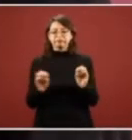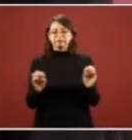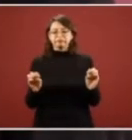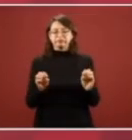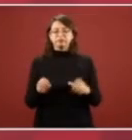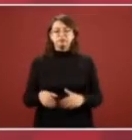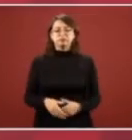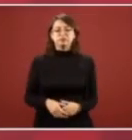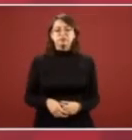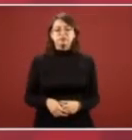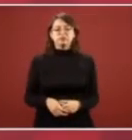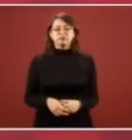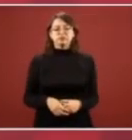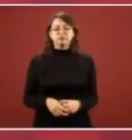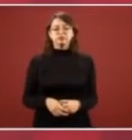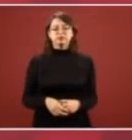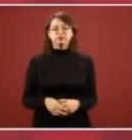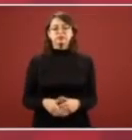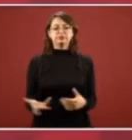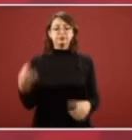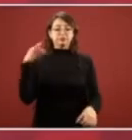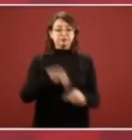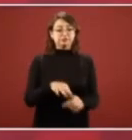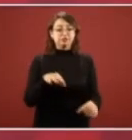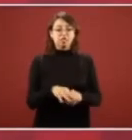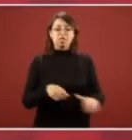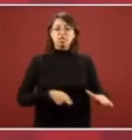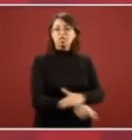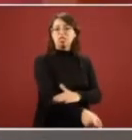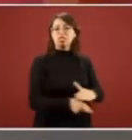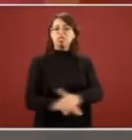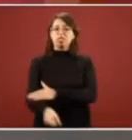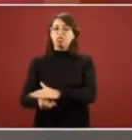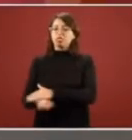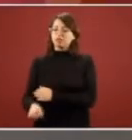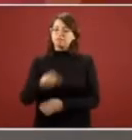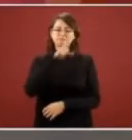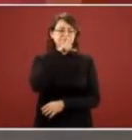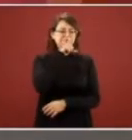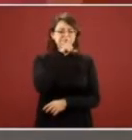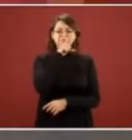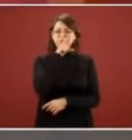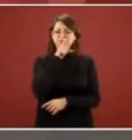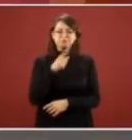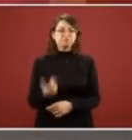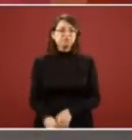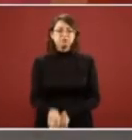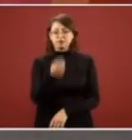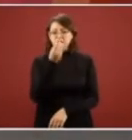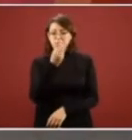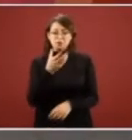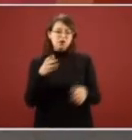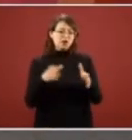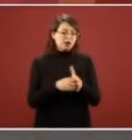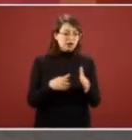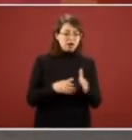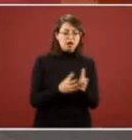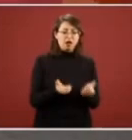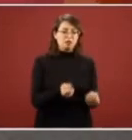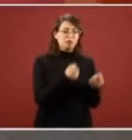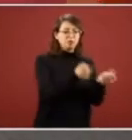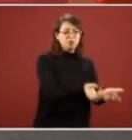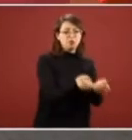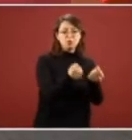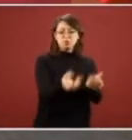que no se compren votos, and that they not buy que votes, que no se repartan despensas, and not to give ya pasó gifts. El